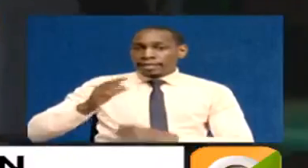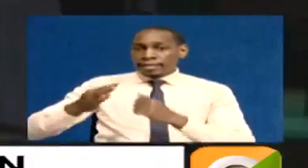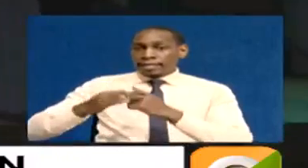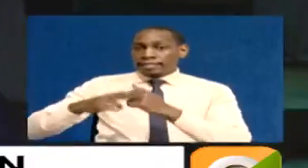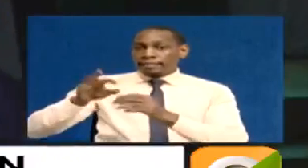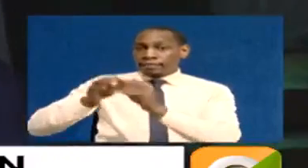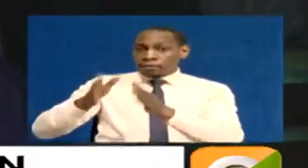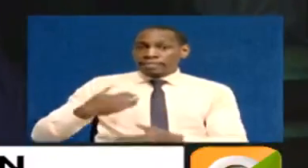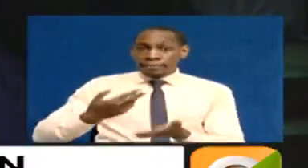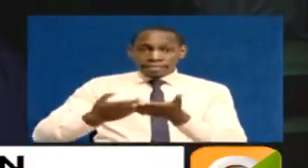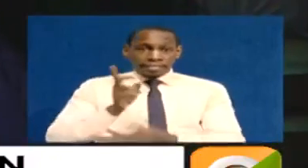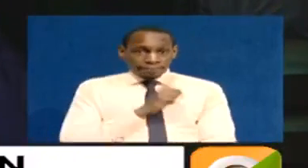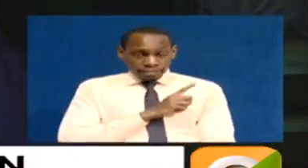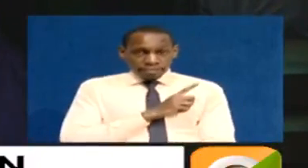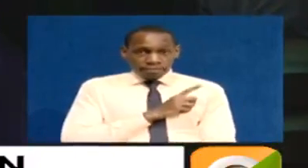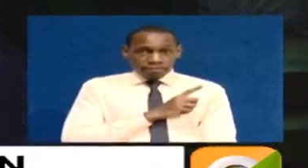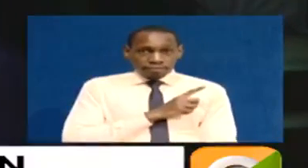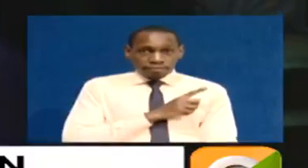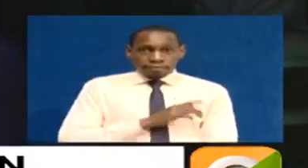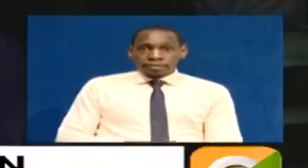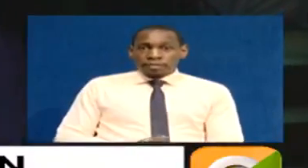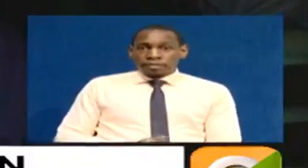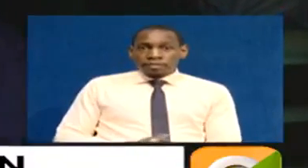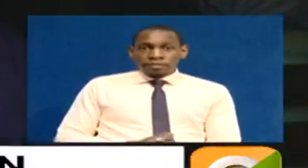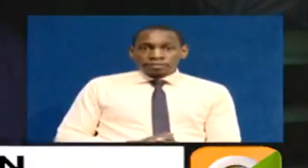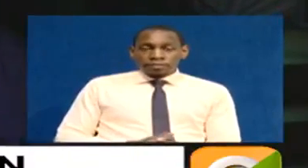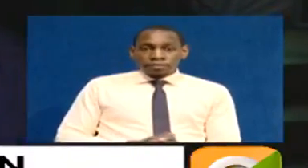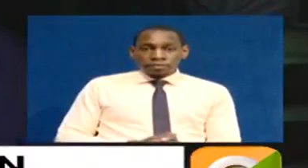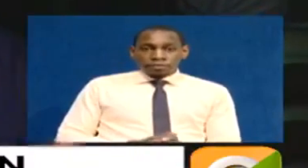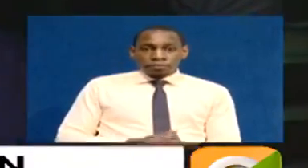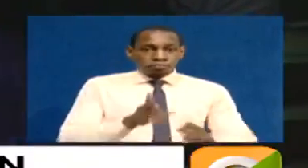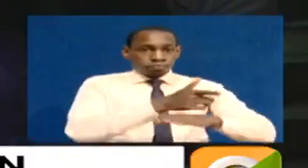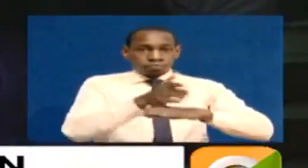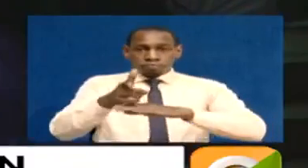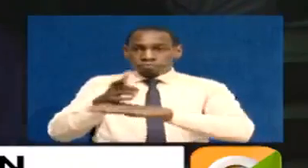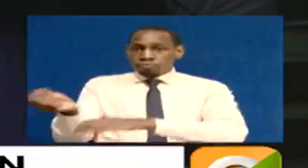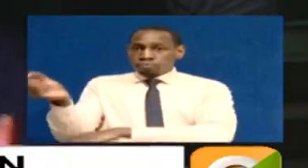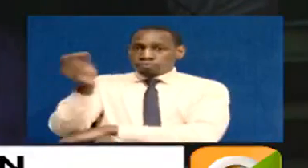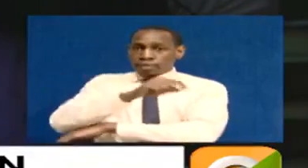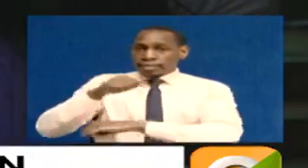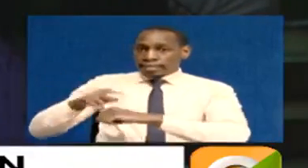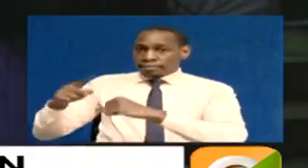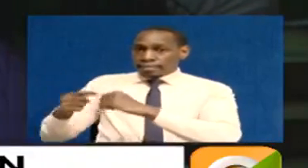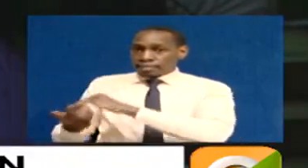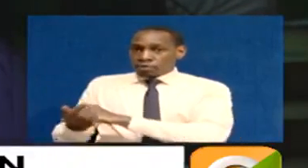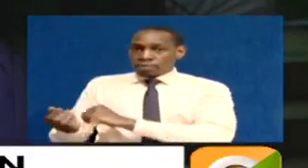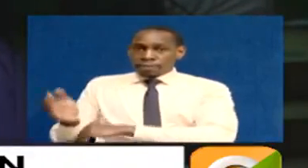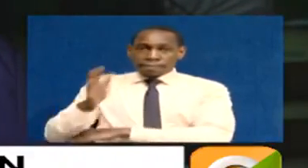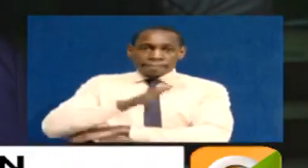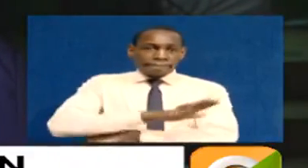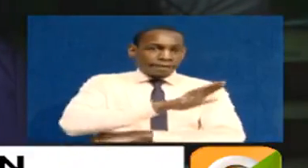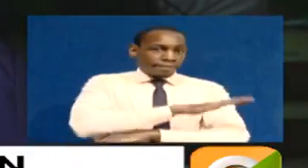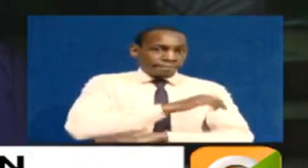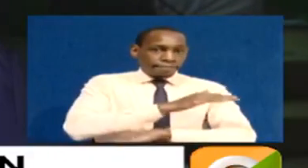18,387 voters who've been registered. We've documented the happenings of the day since 6 a.m. to 5 p.m. when the